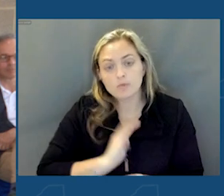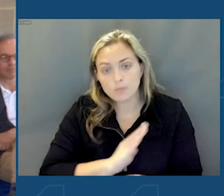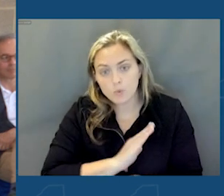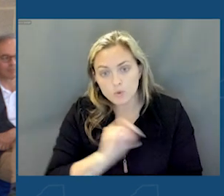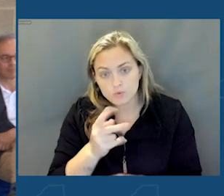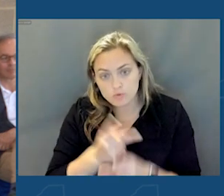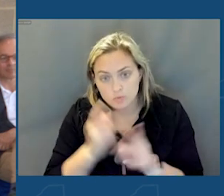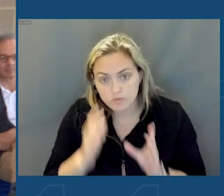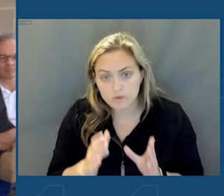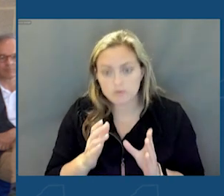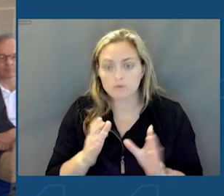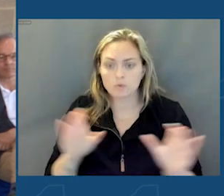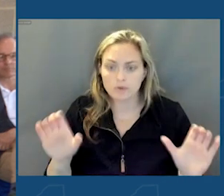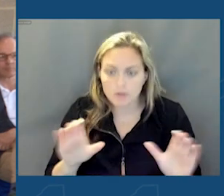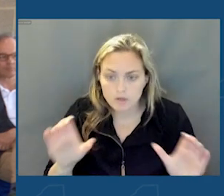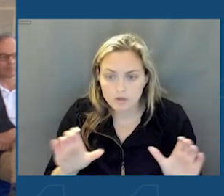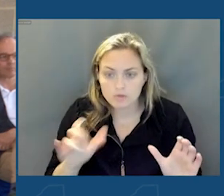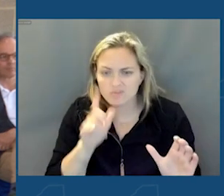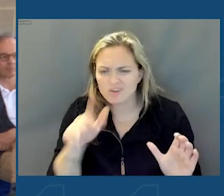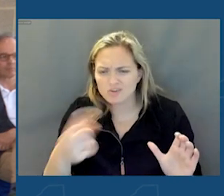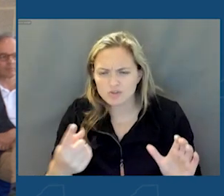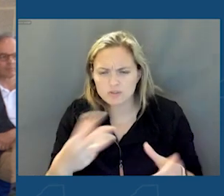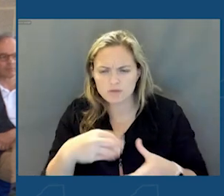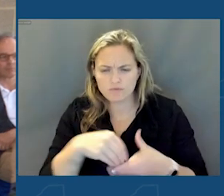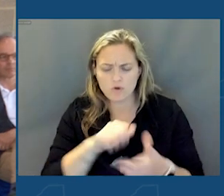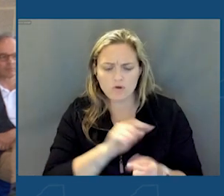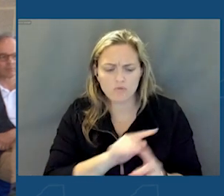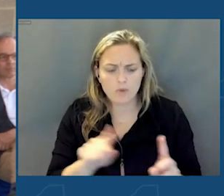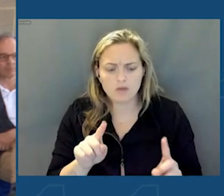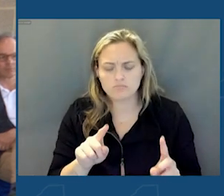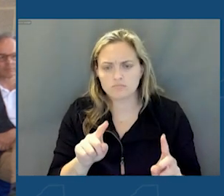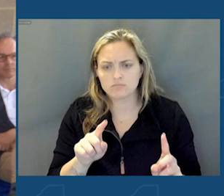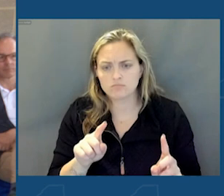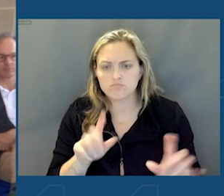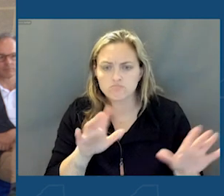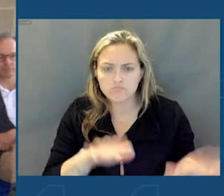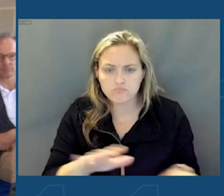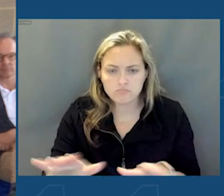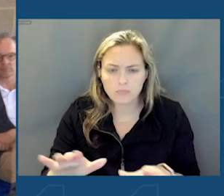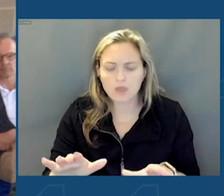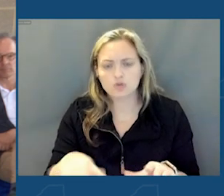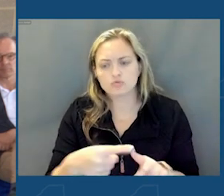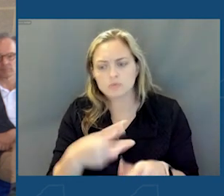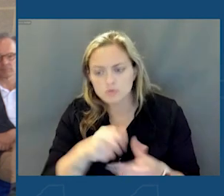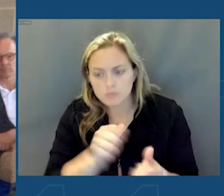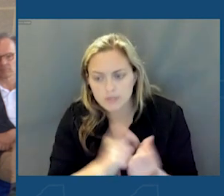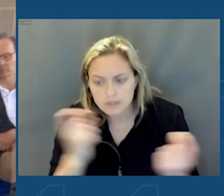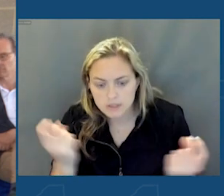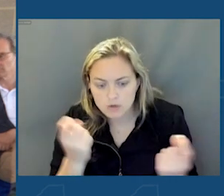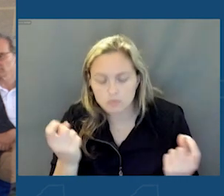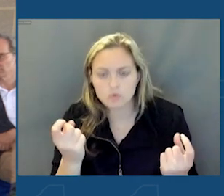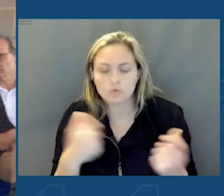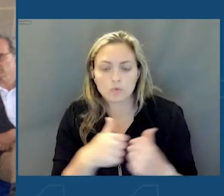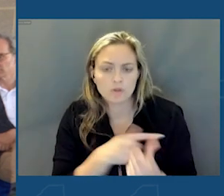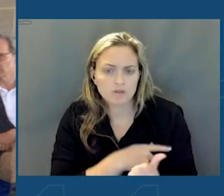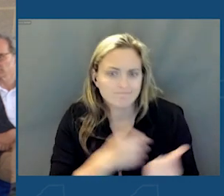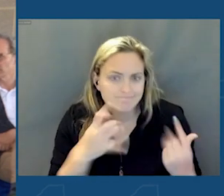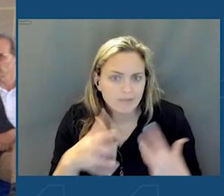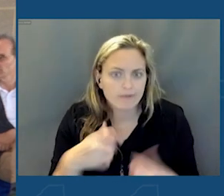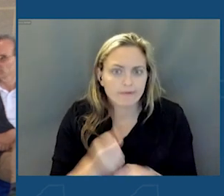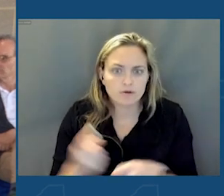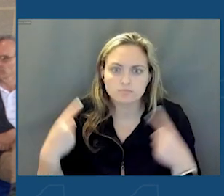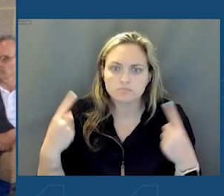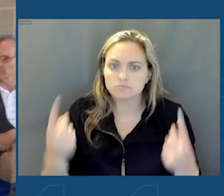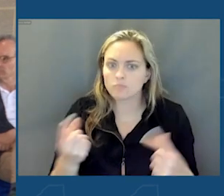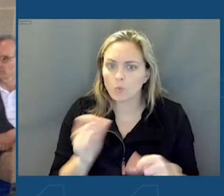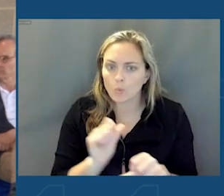just involved at a casual basis, but participated in ceremonies here with us many years, who worked